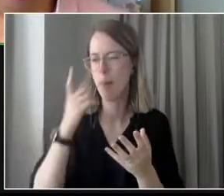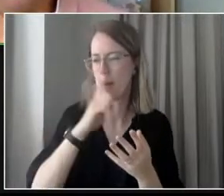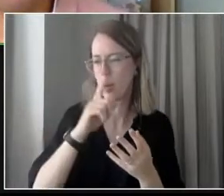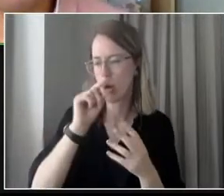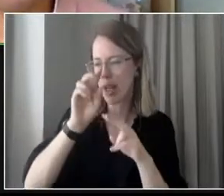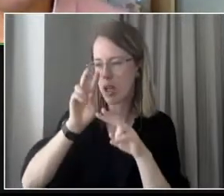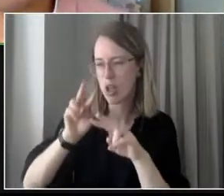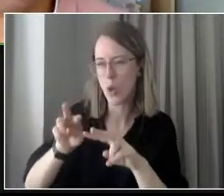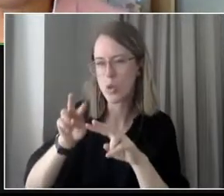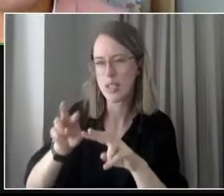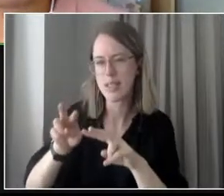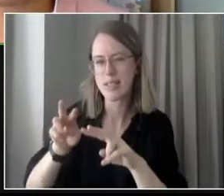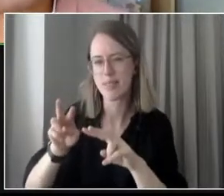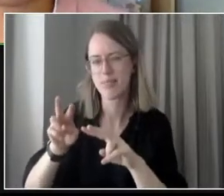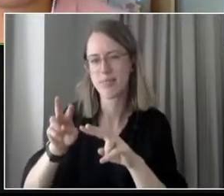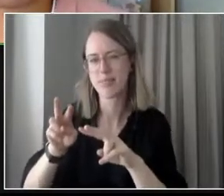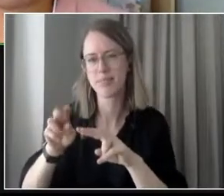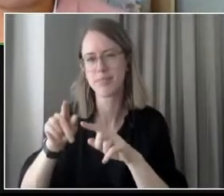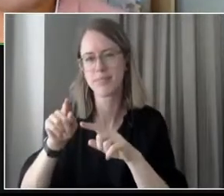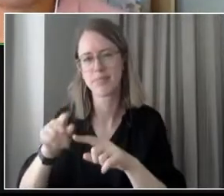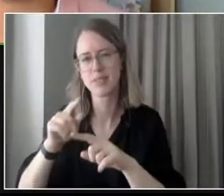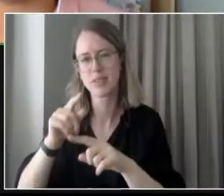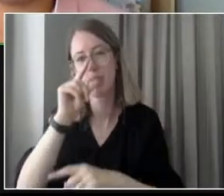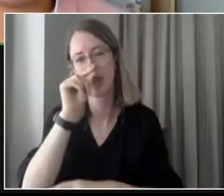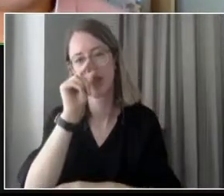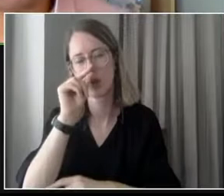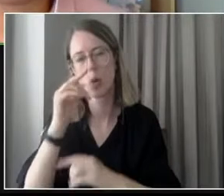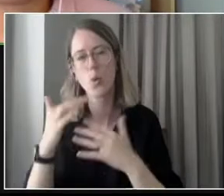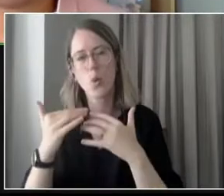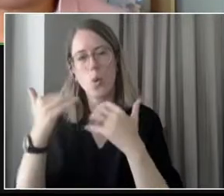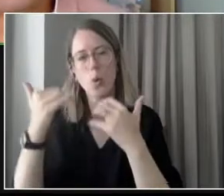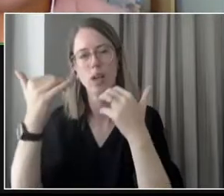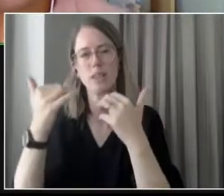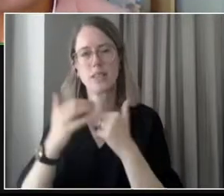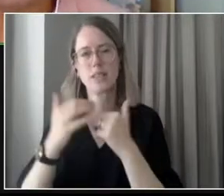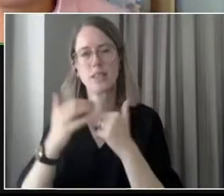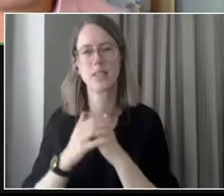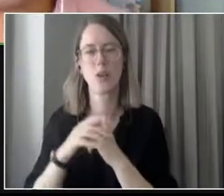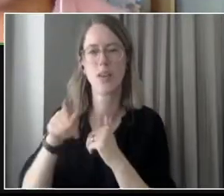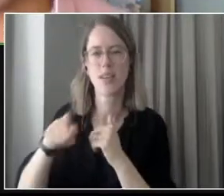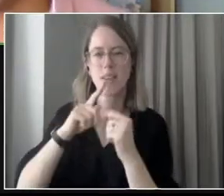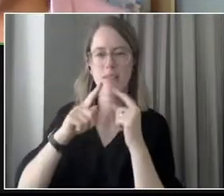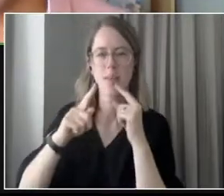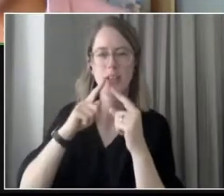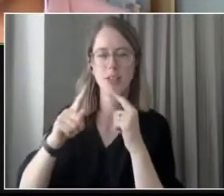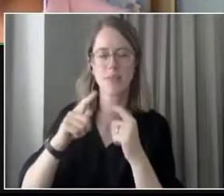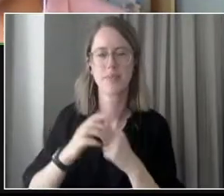notice of this potential audience or of this information. So this is,